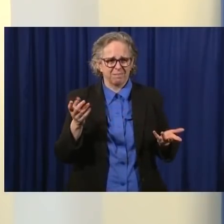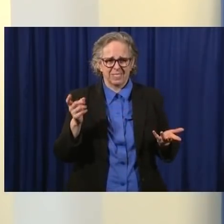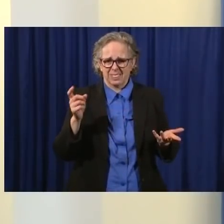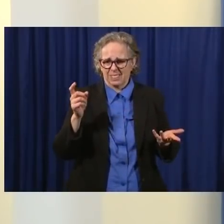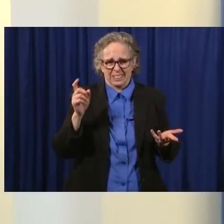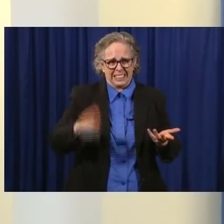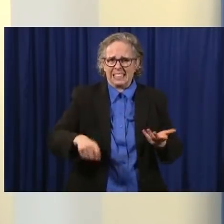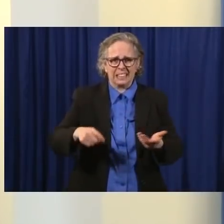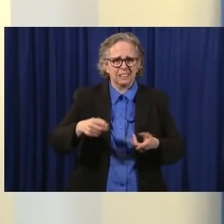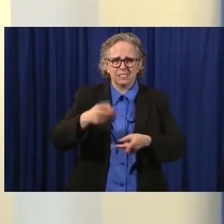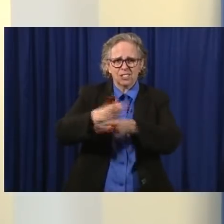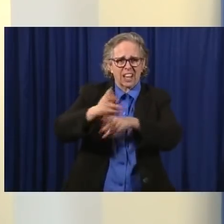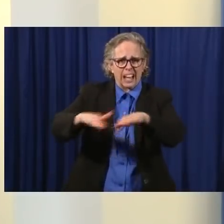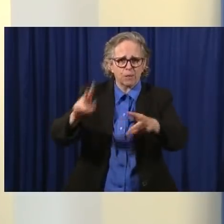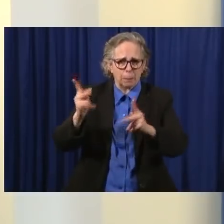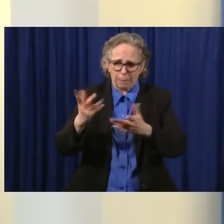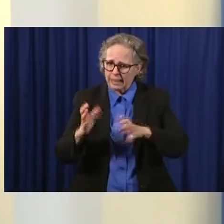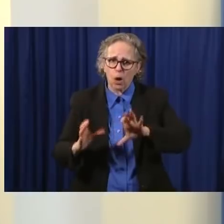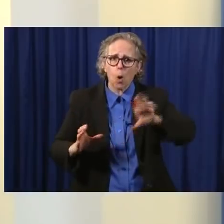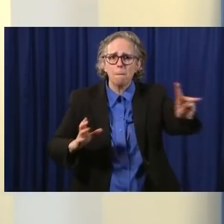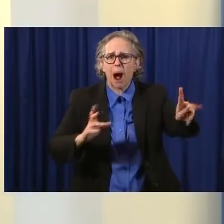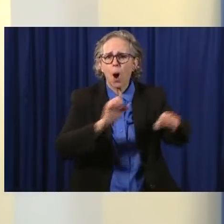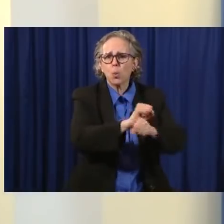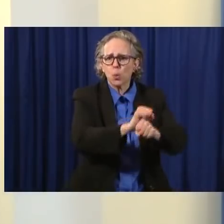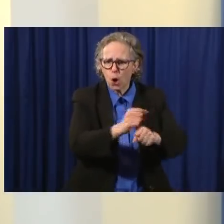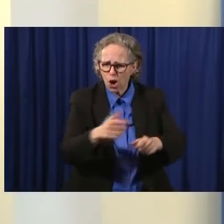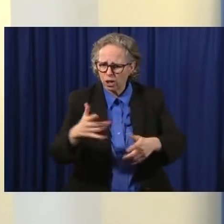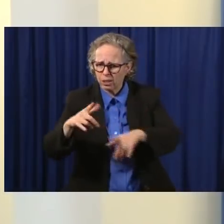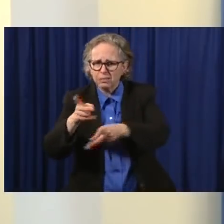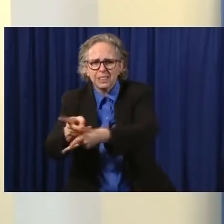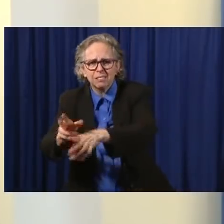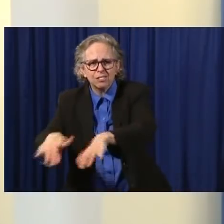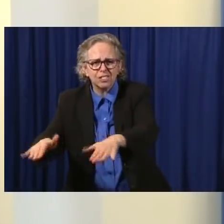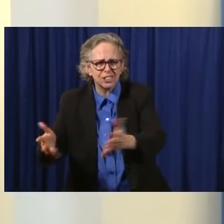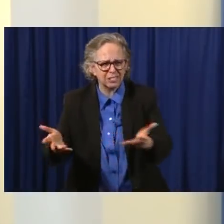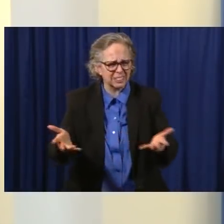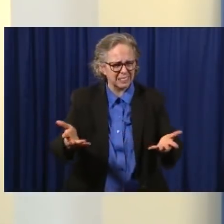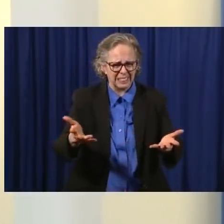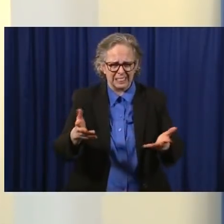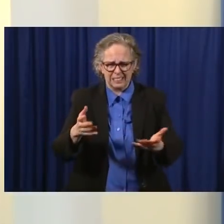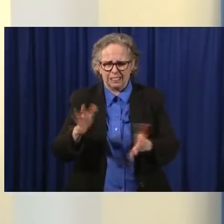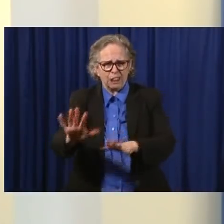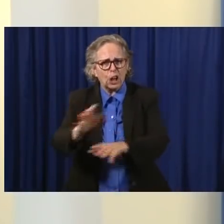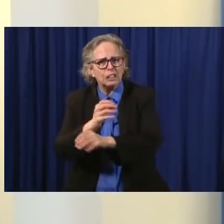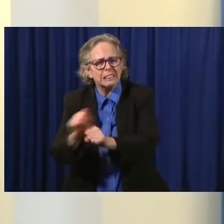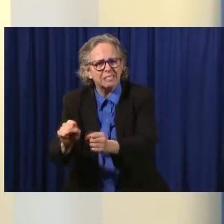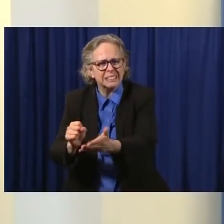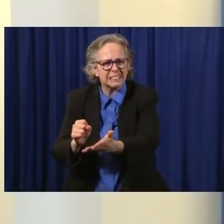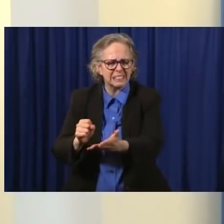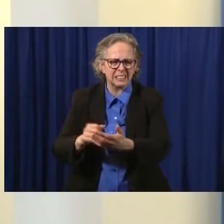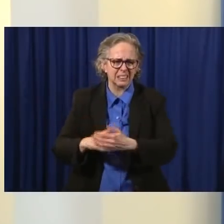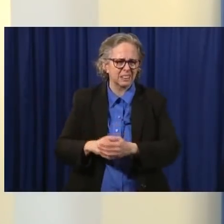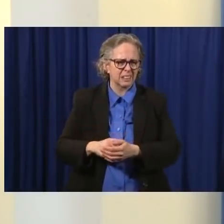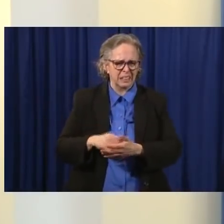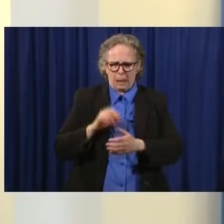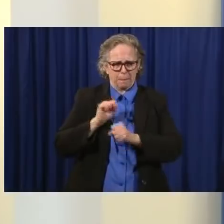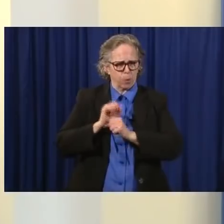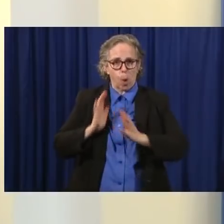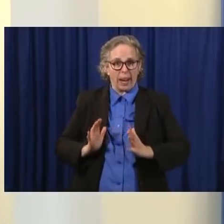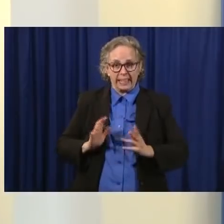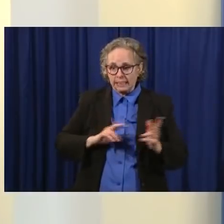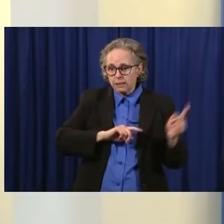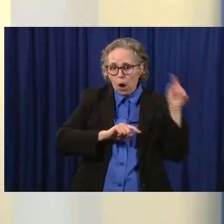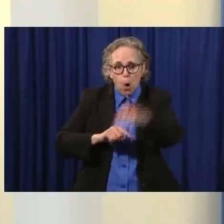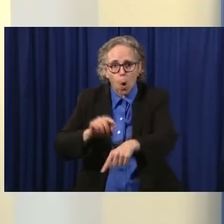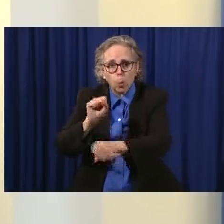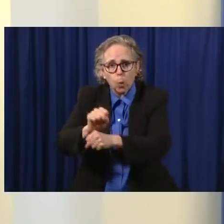concerned about just the safety of kids overall, that kids have somebody who are watching them, that they're skilled and the most highly